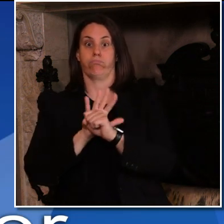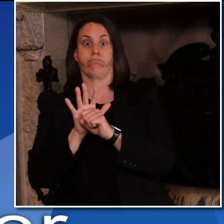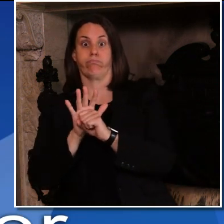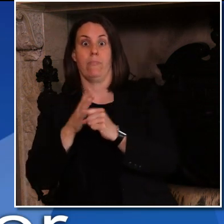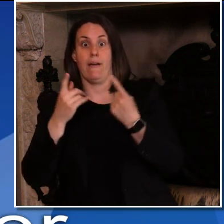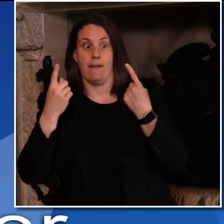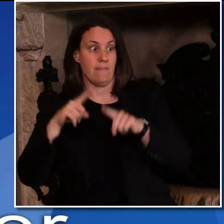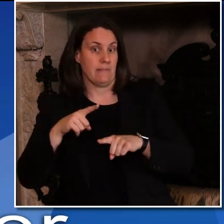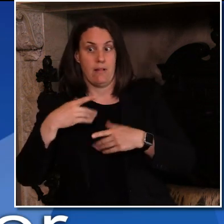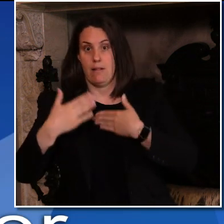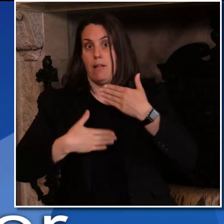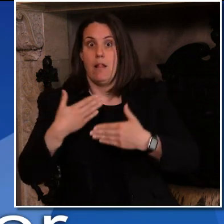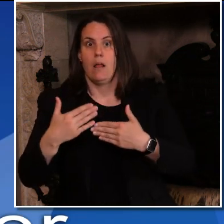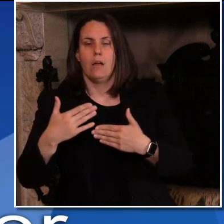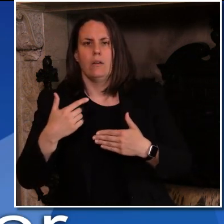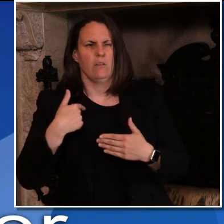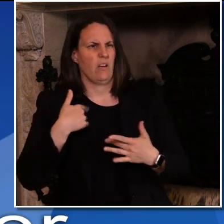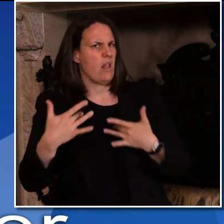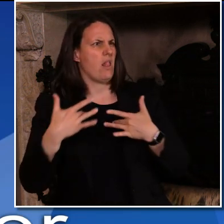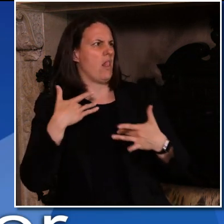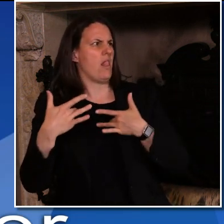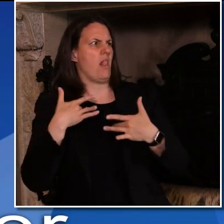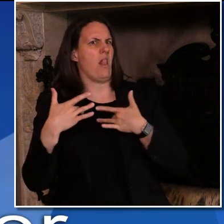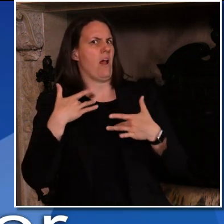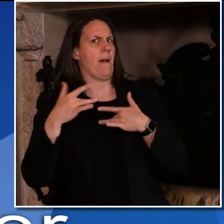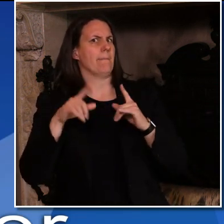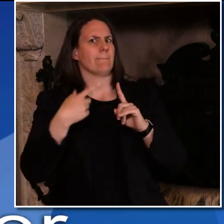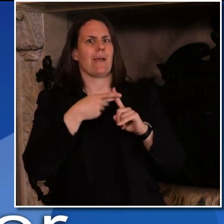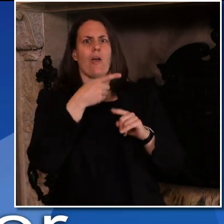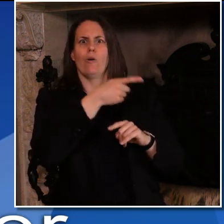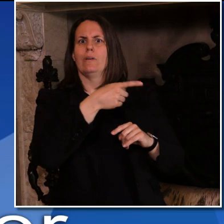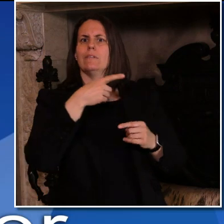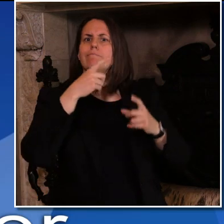workers. Where are we now with that demand on PPE?